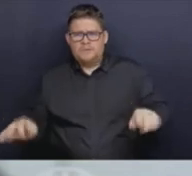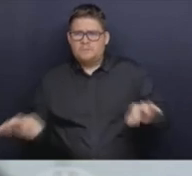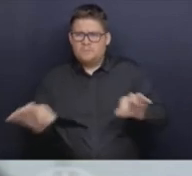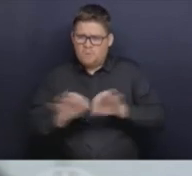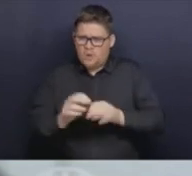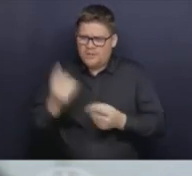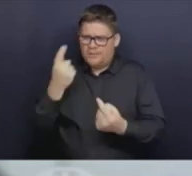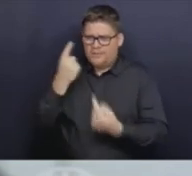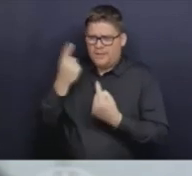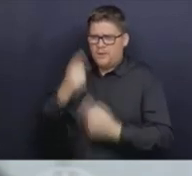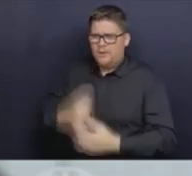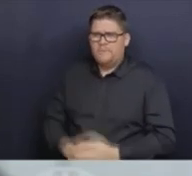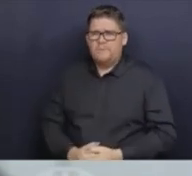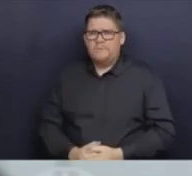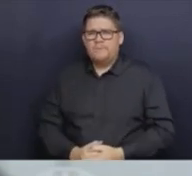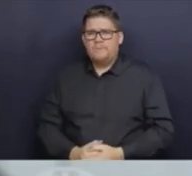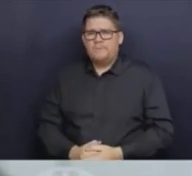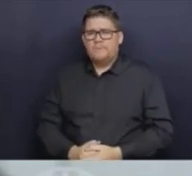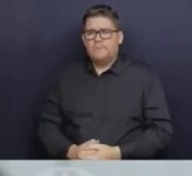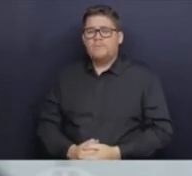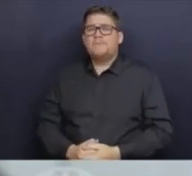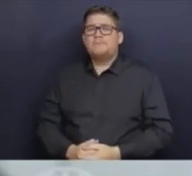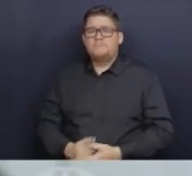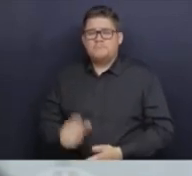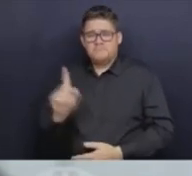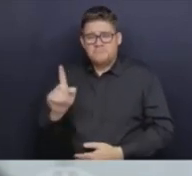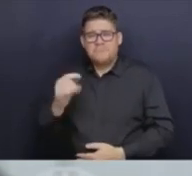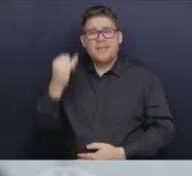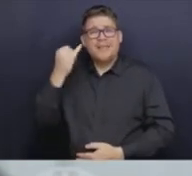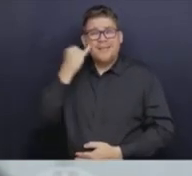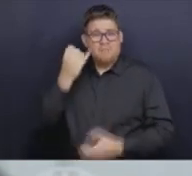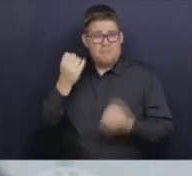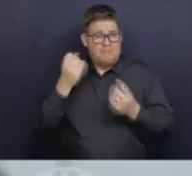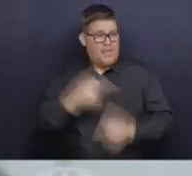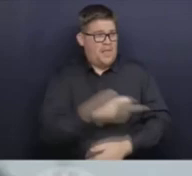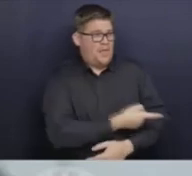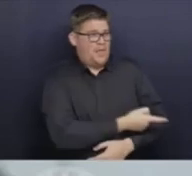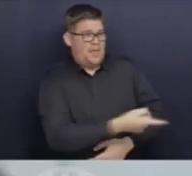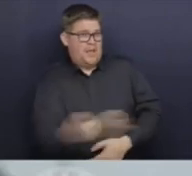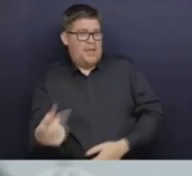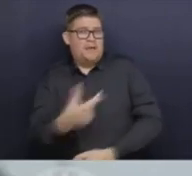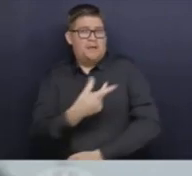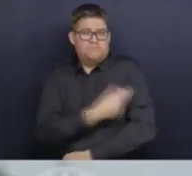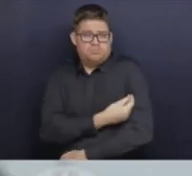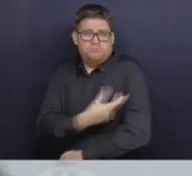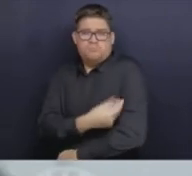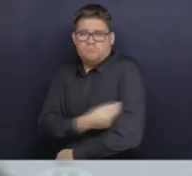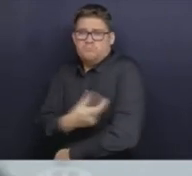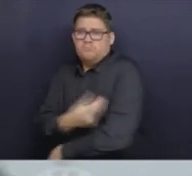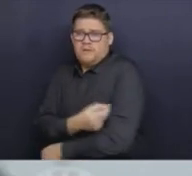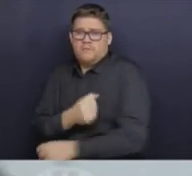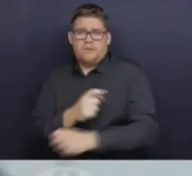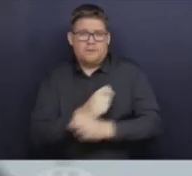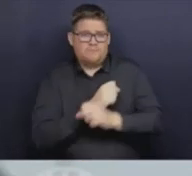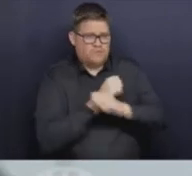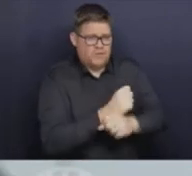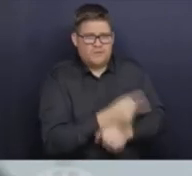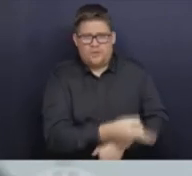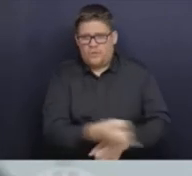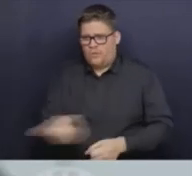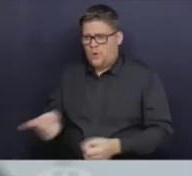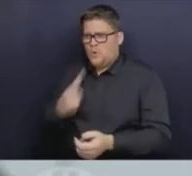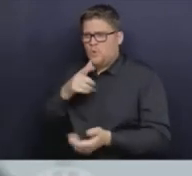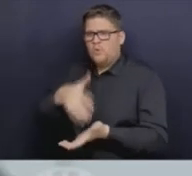all of us being vaccinated gives an added protection for those who don't have a strong response to